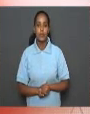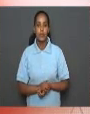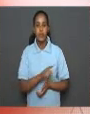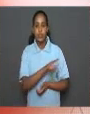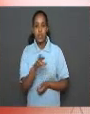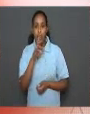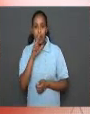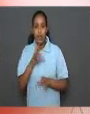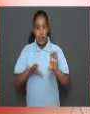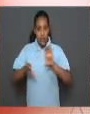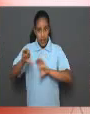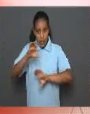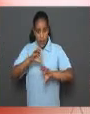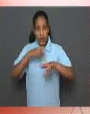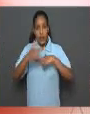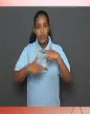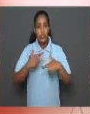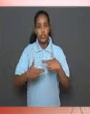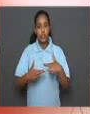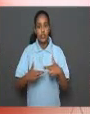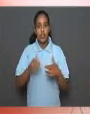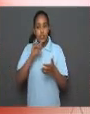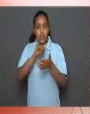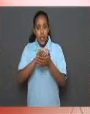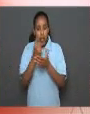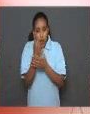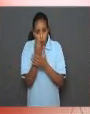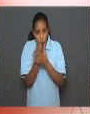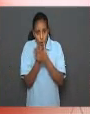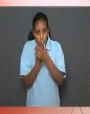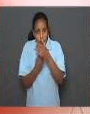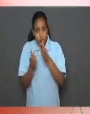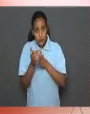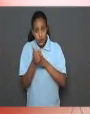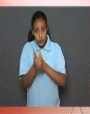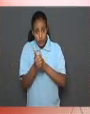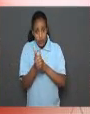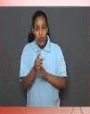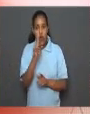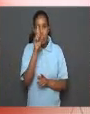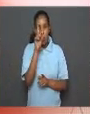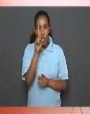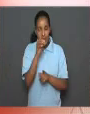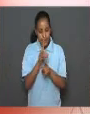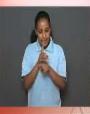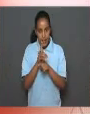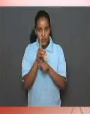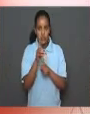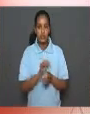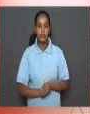They are chemical reactions that only proceed in one